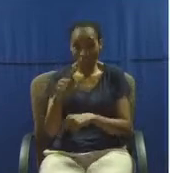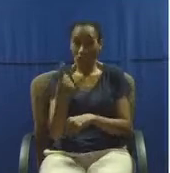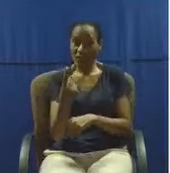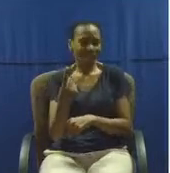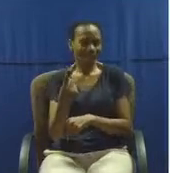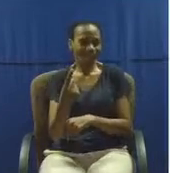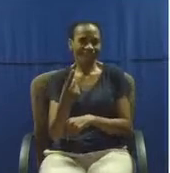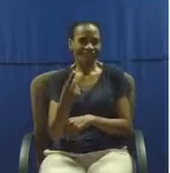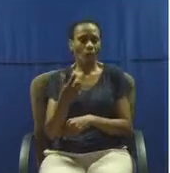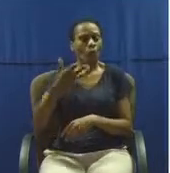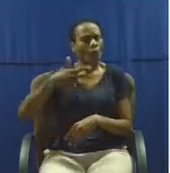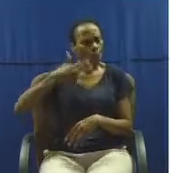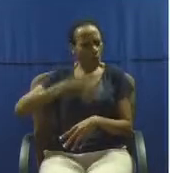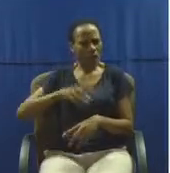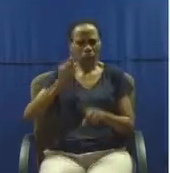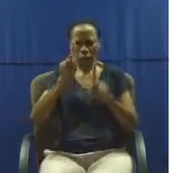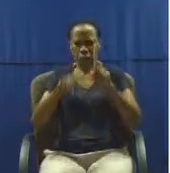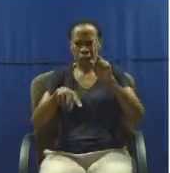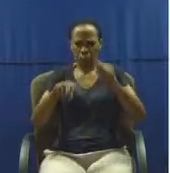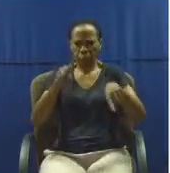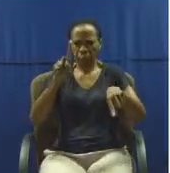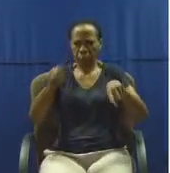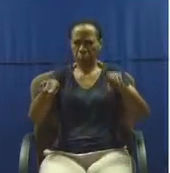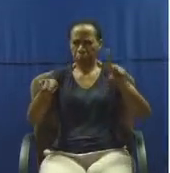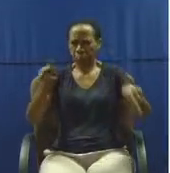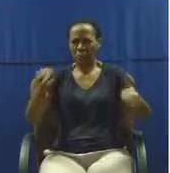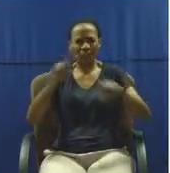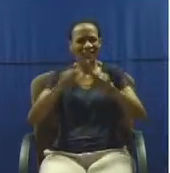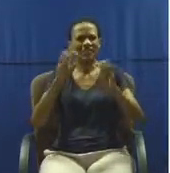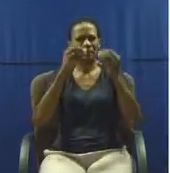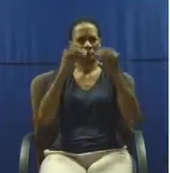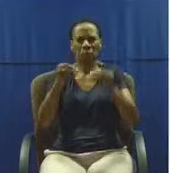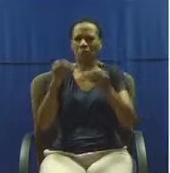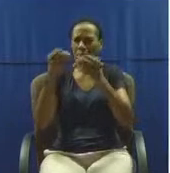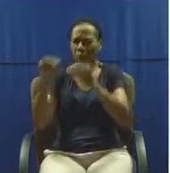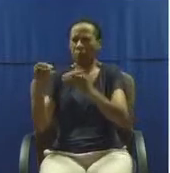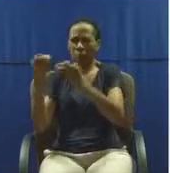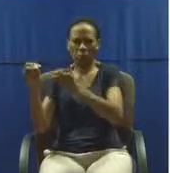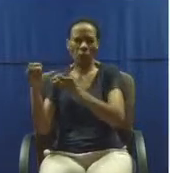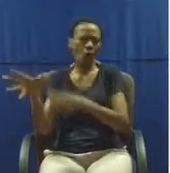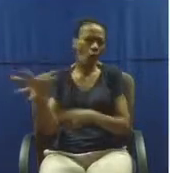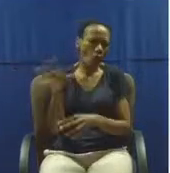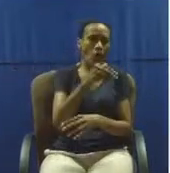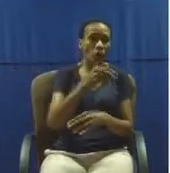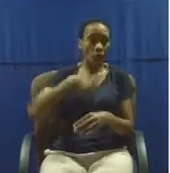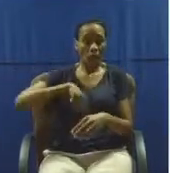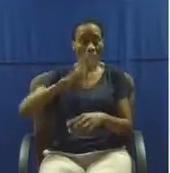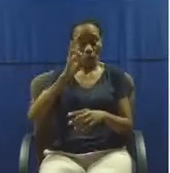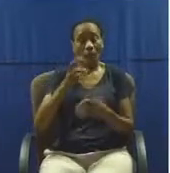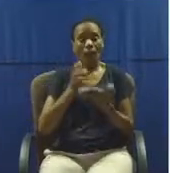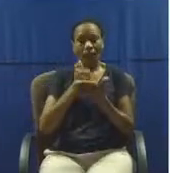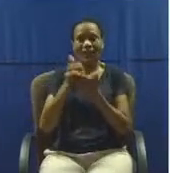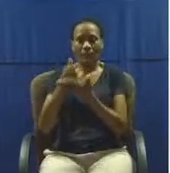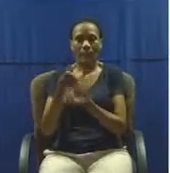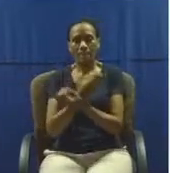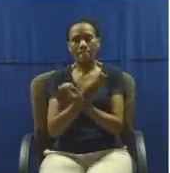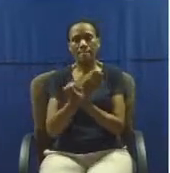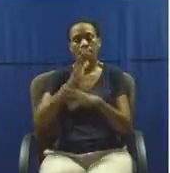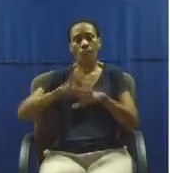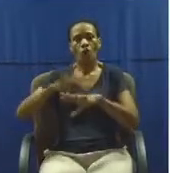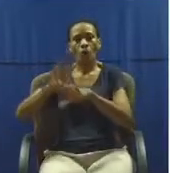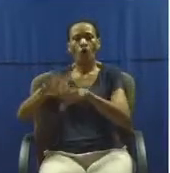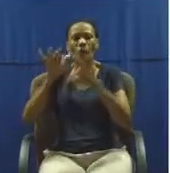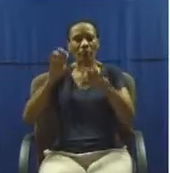on looking at a variety of areas where the strictures of the red tape are enabling